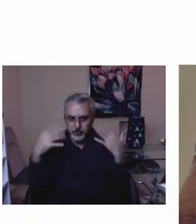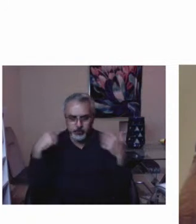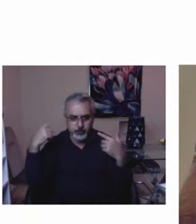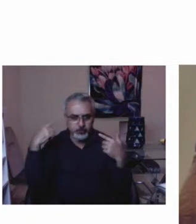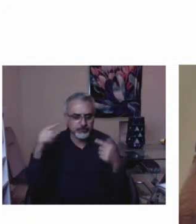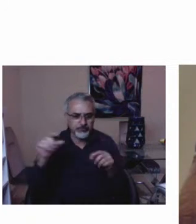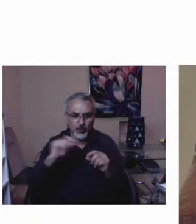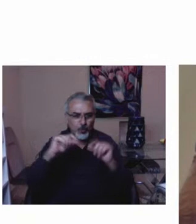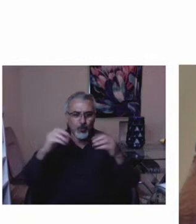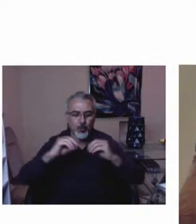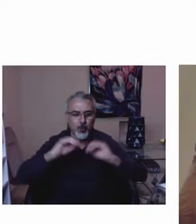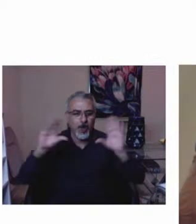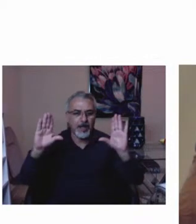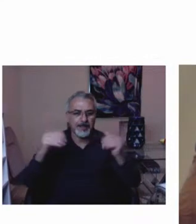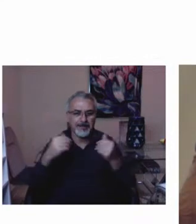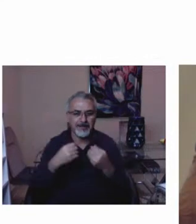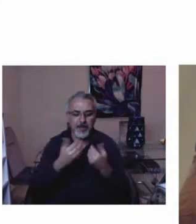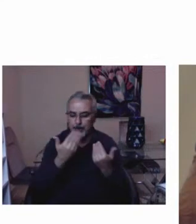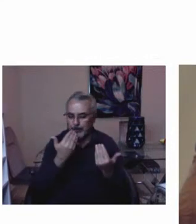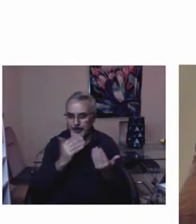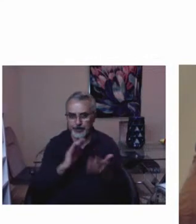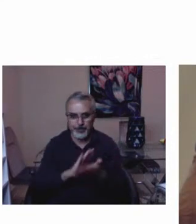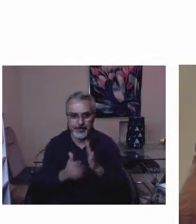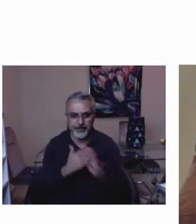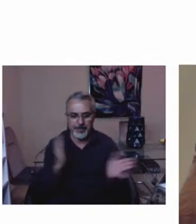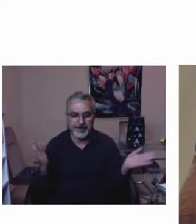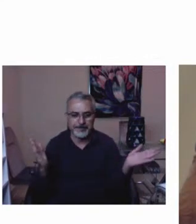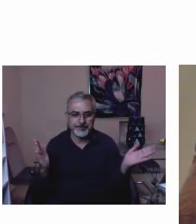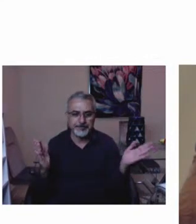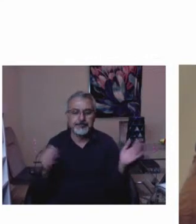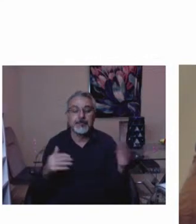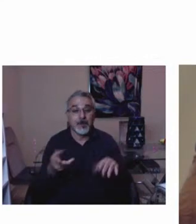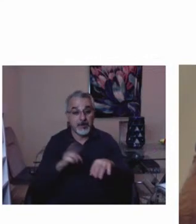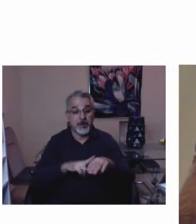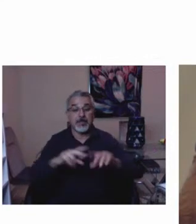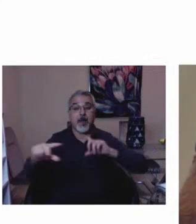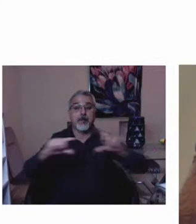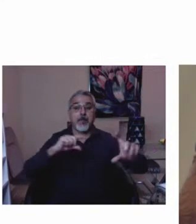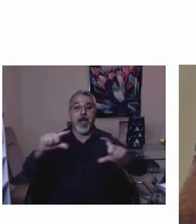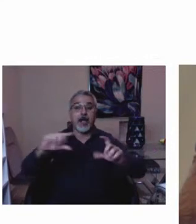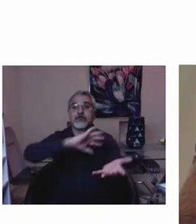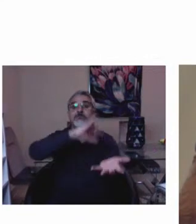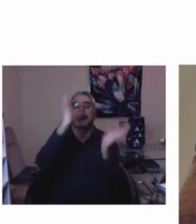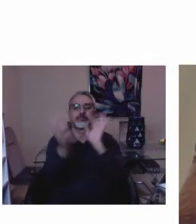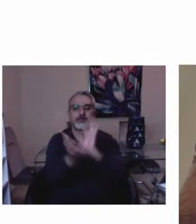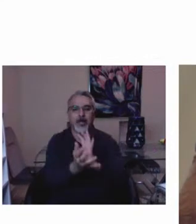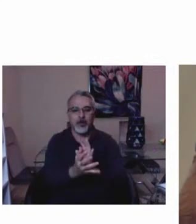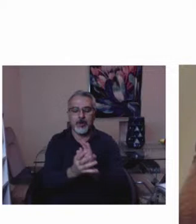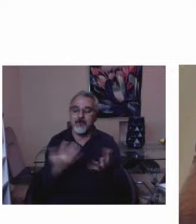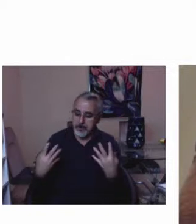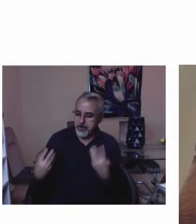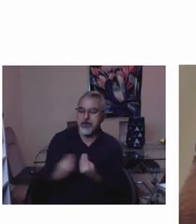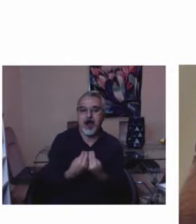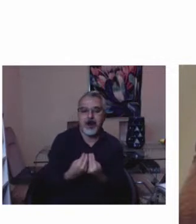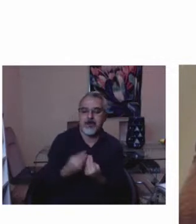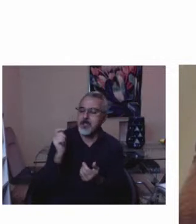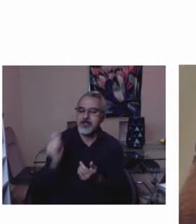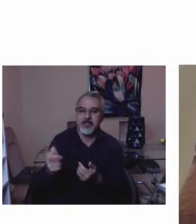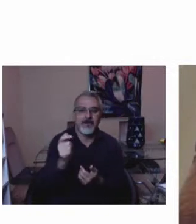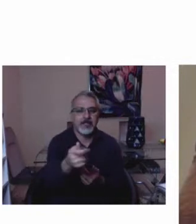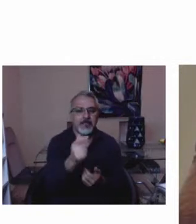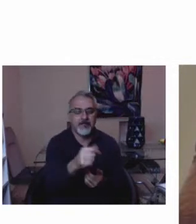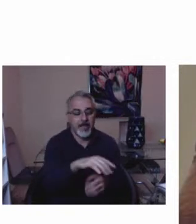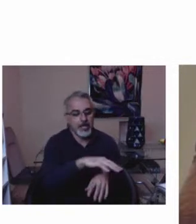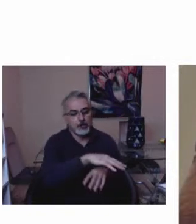World Bank will be the top priority. Throughout its country-specific, regional, and cross-cutting